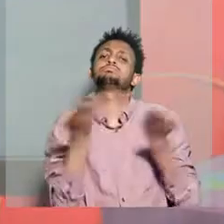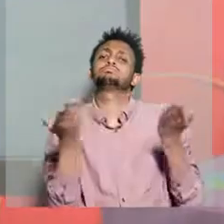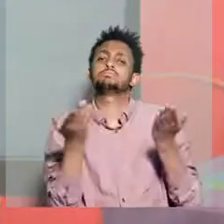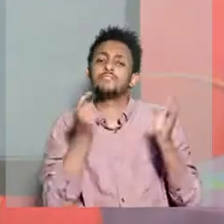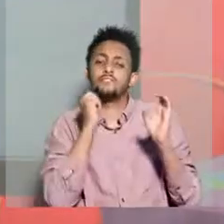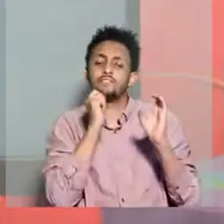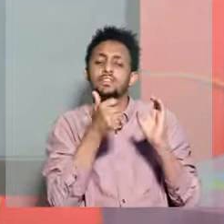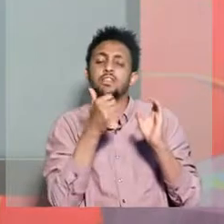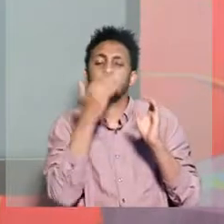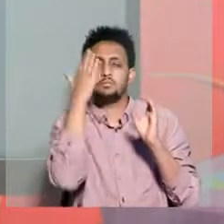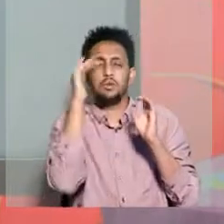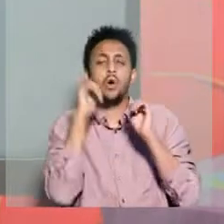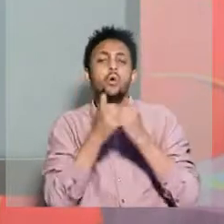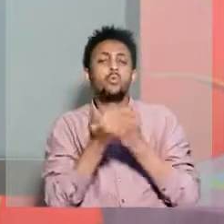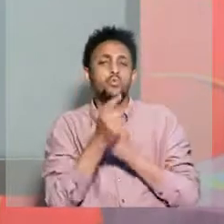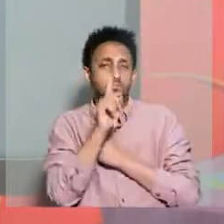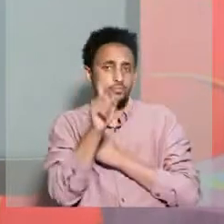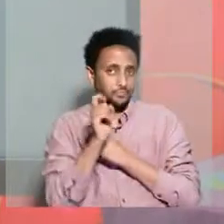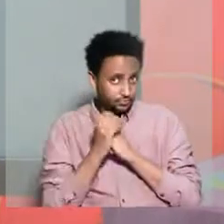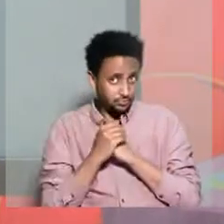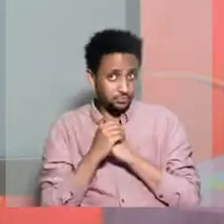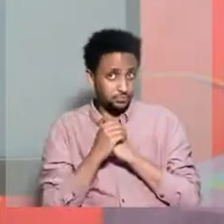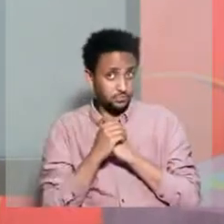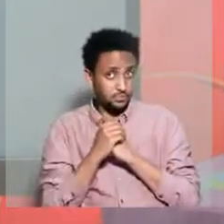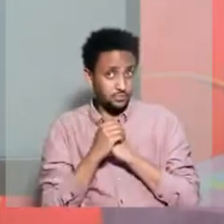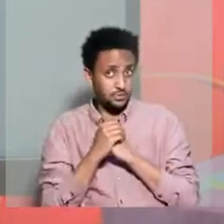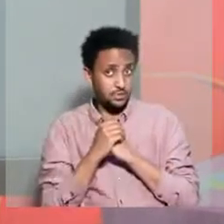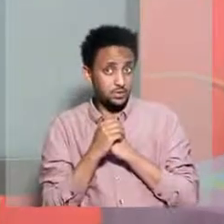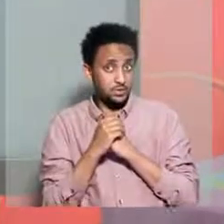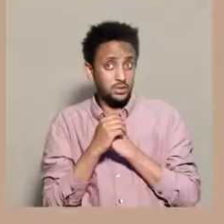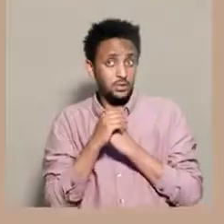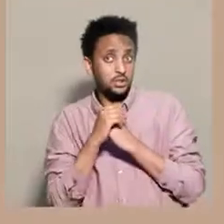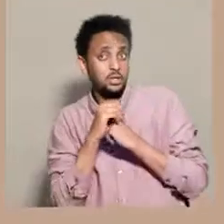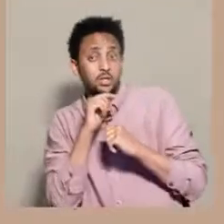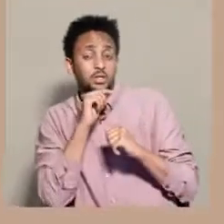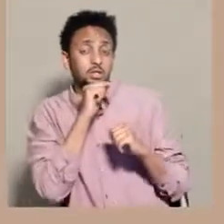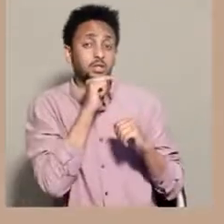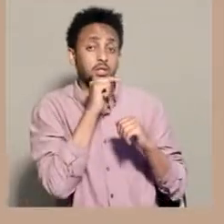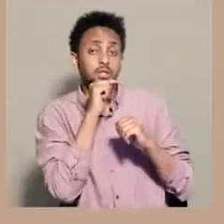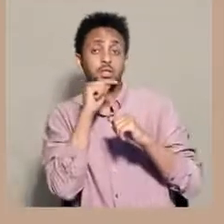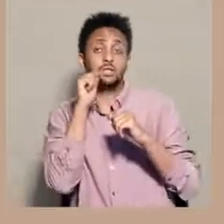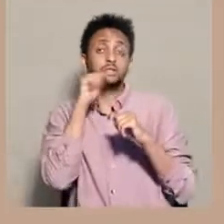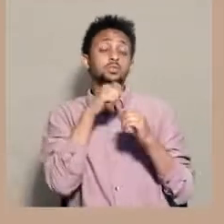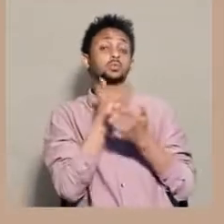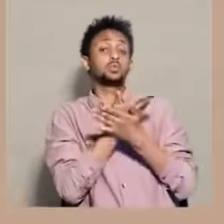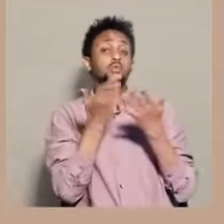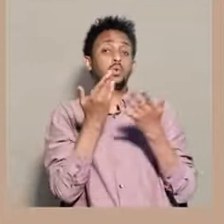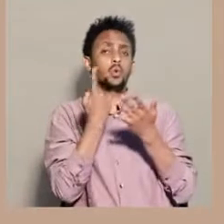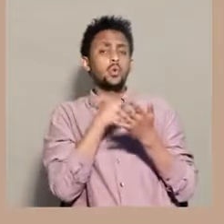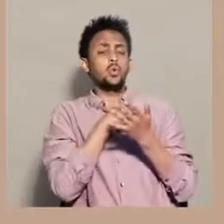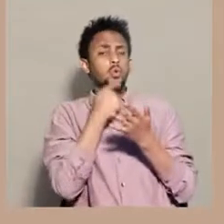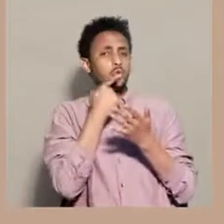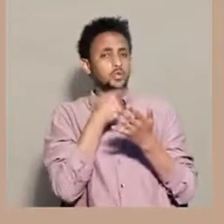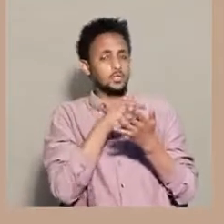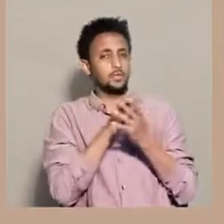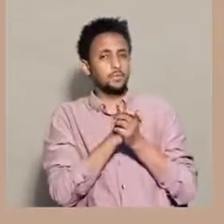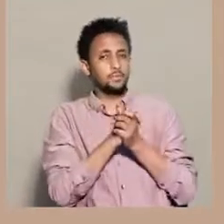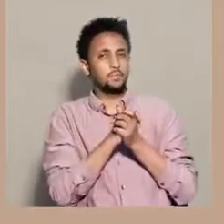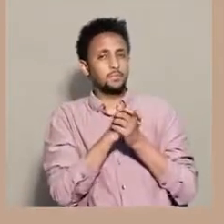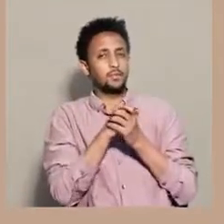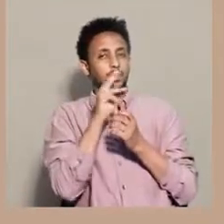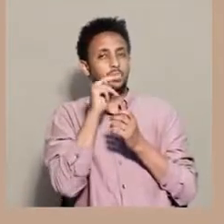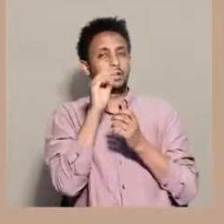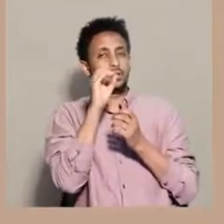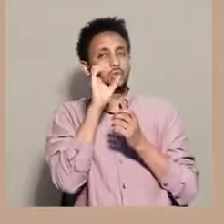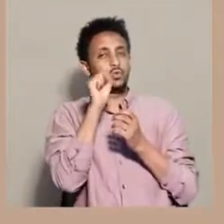centimeter. Okay, what is the speed within which the water exits the nozzle? So they say that we have a nozzle.